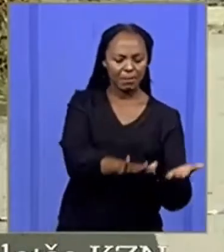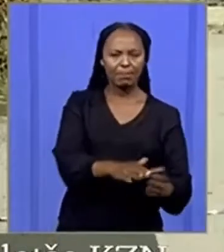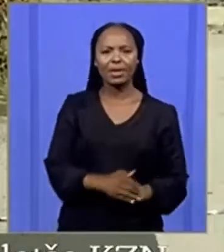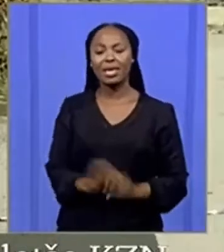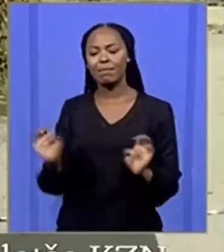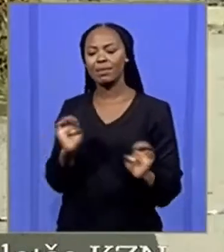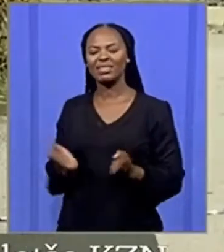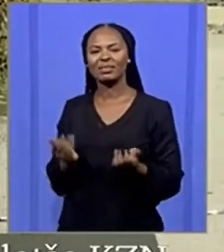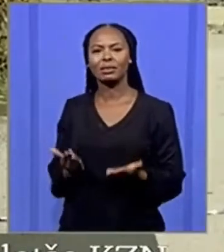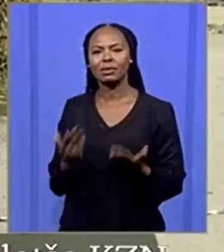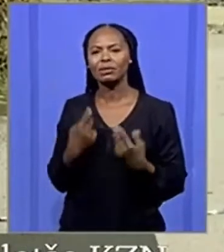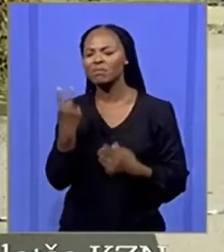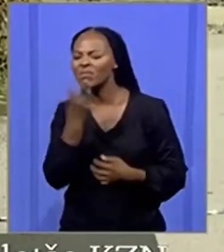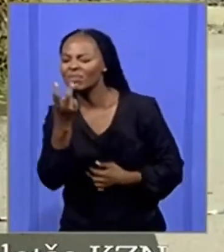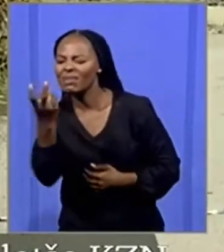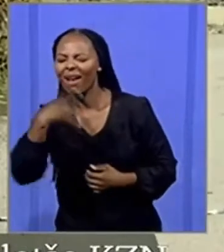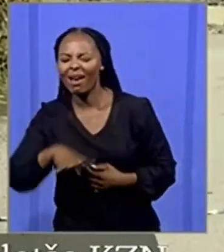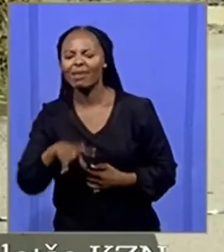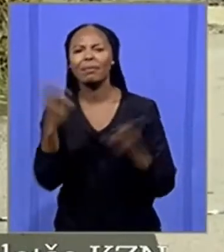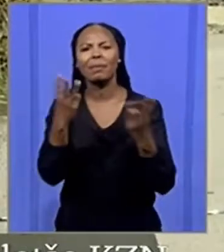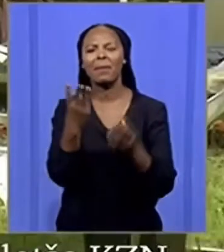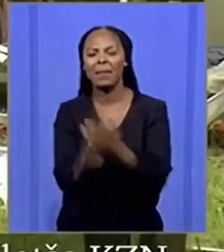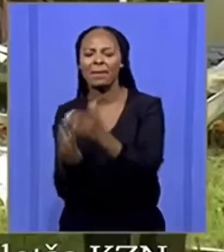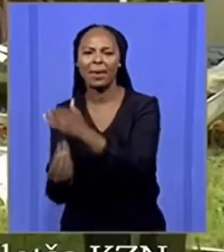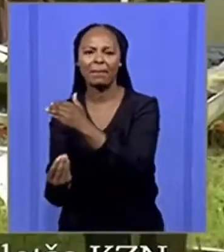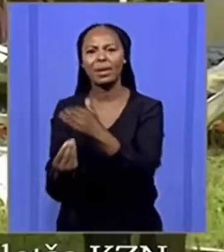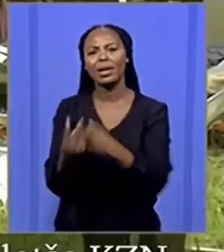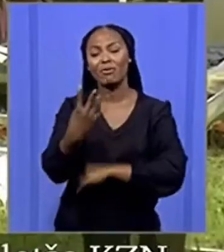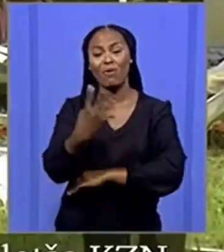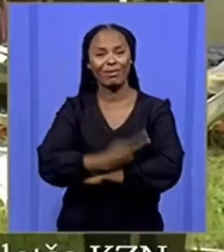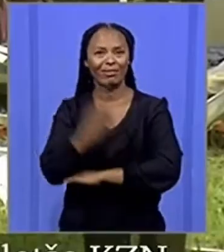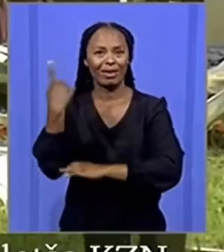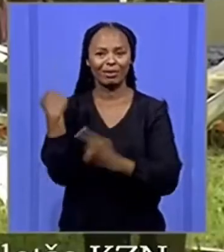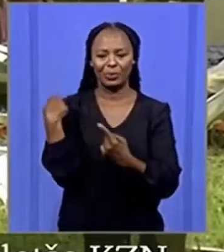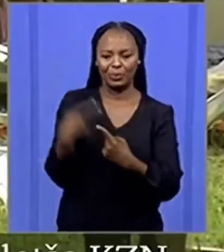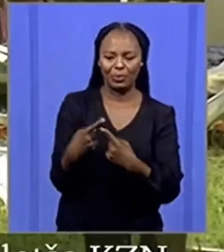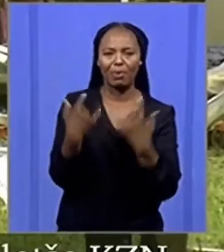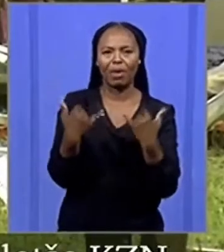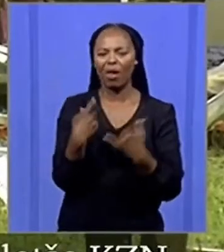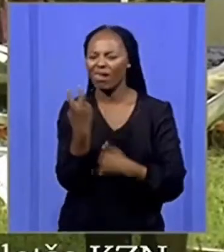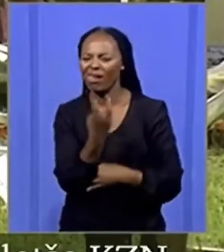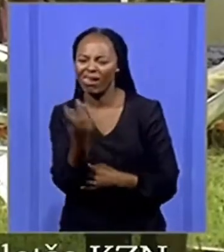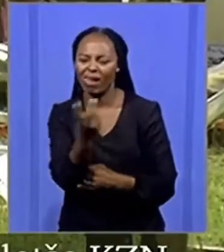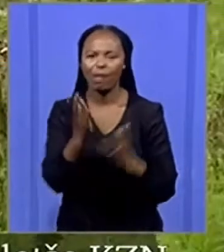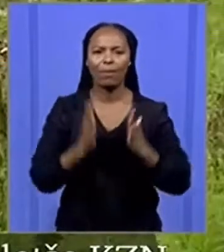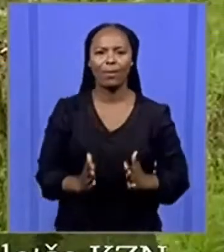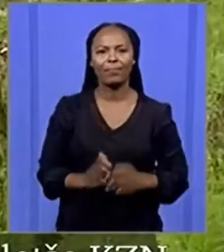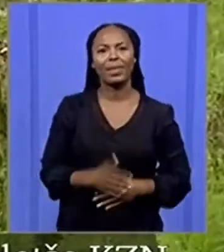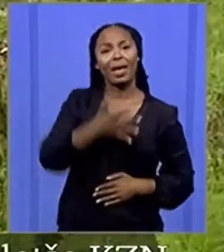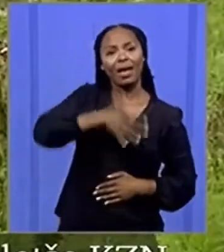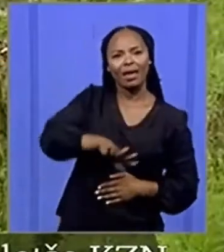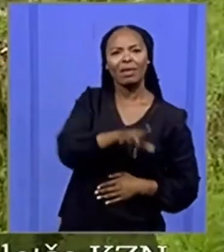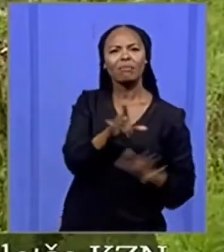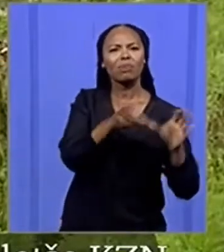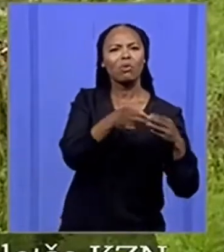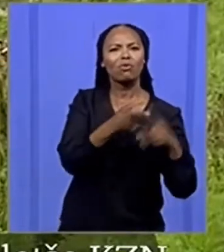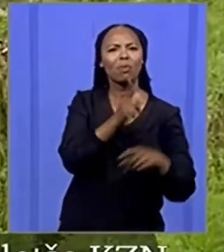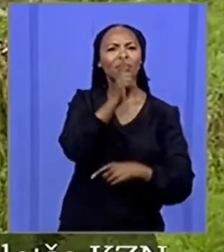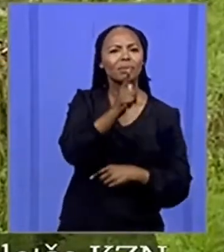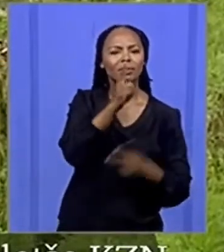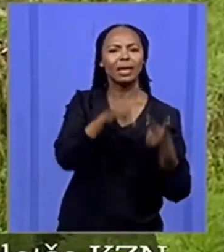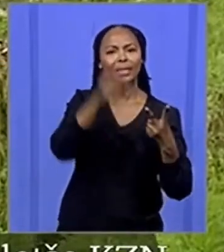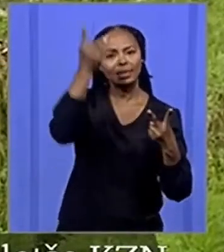phološo di sa nyakišiša batho bao sebaka sa matšatši a 4. Bathinyi ba bangwe go tšwa ka Pietermaritzburg, Durban